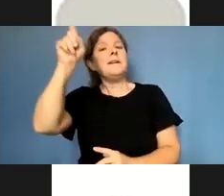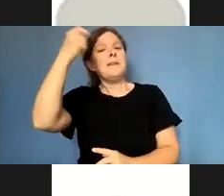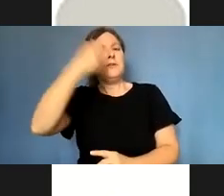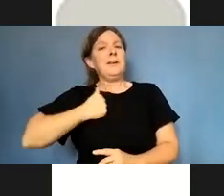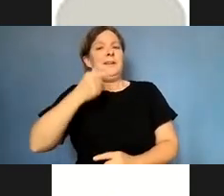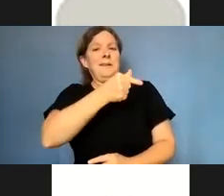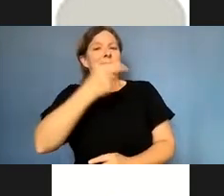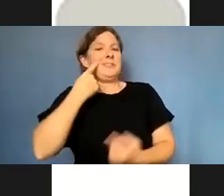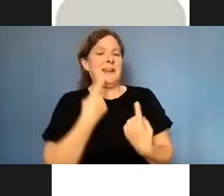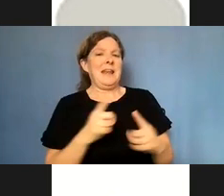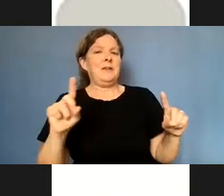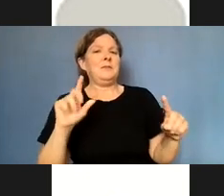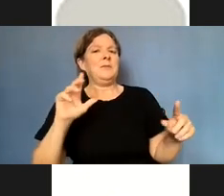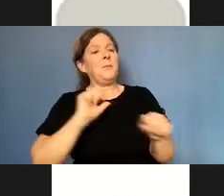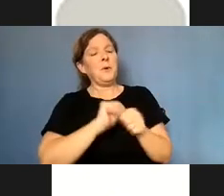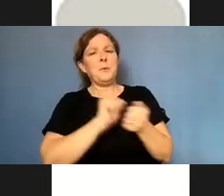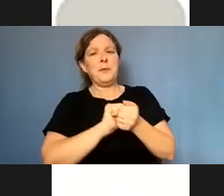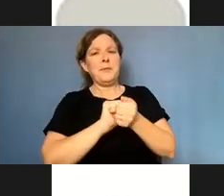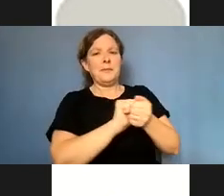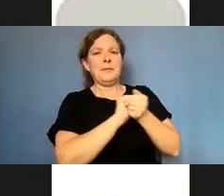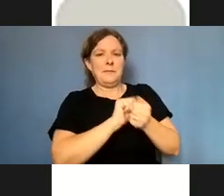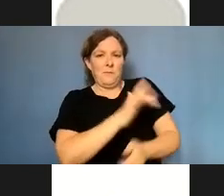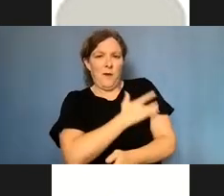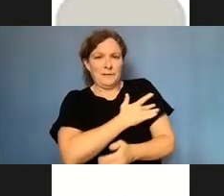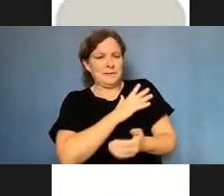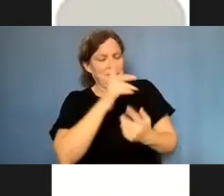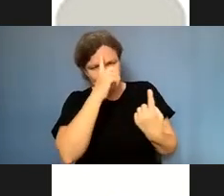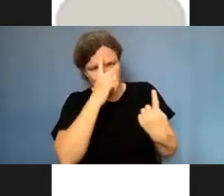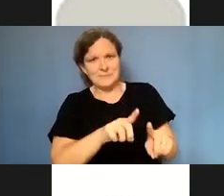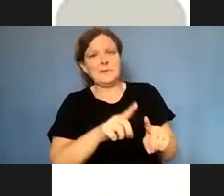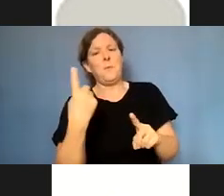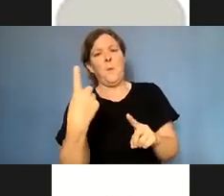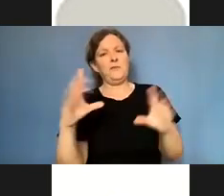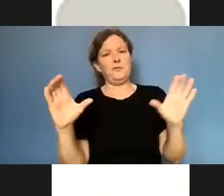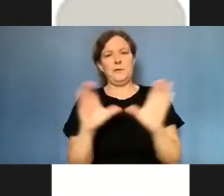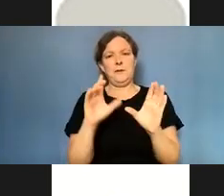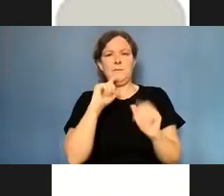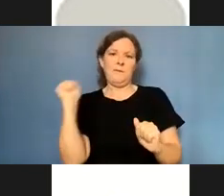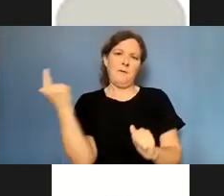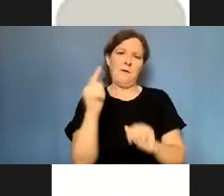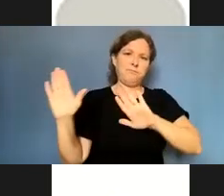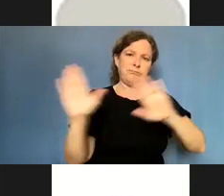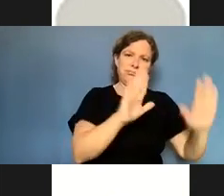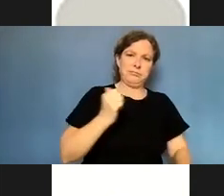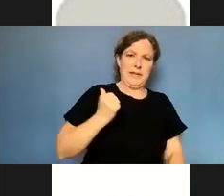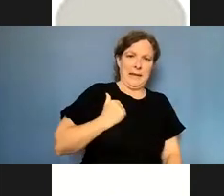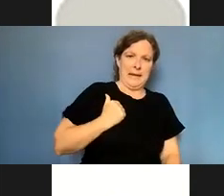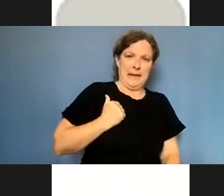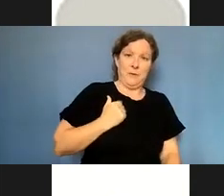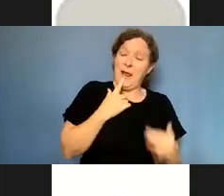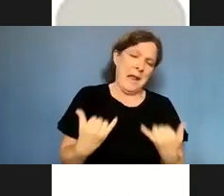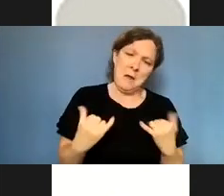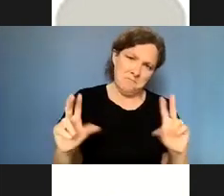to develop one standard vaccination certificate that will be used by every province in Canada. Currently, that's not the